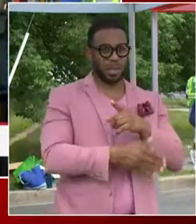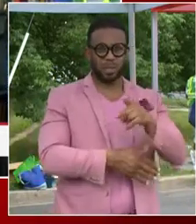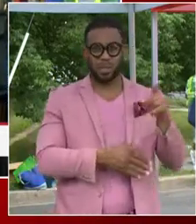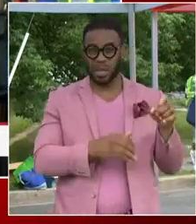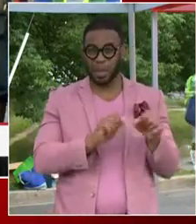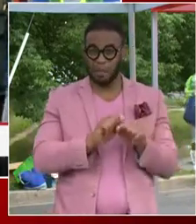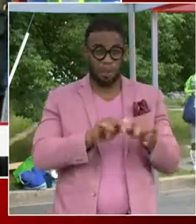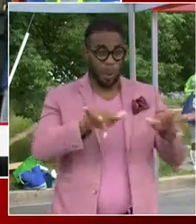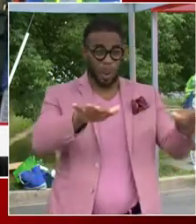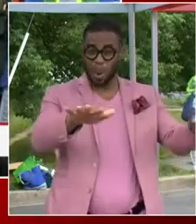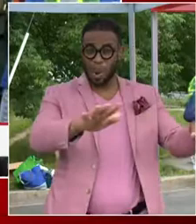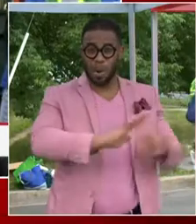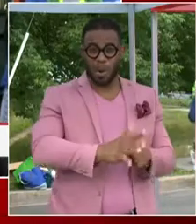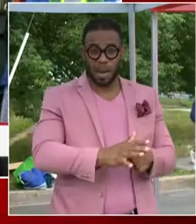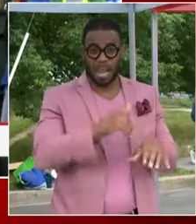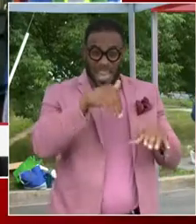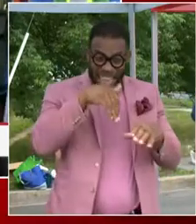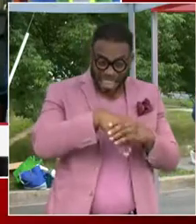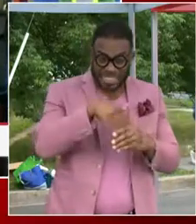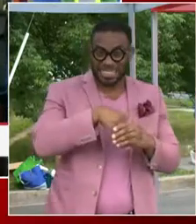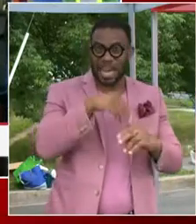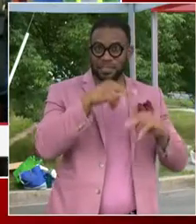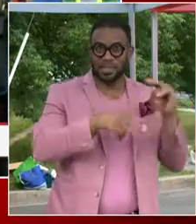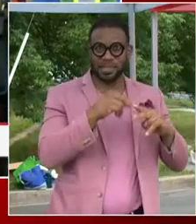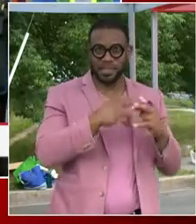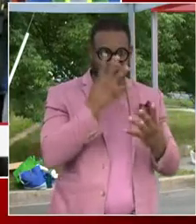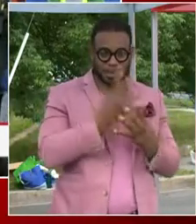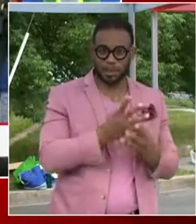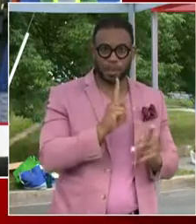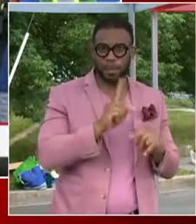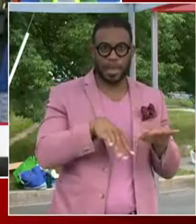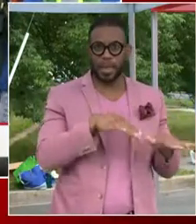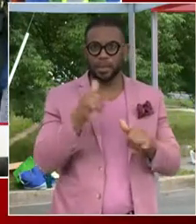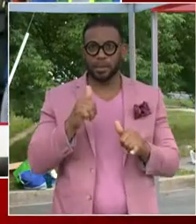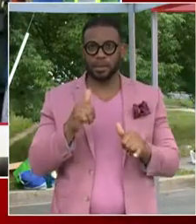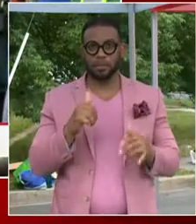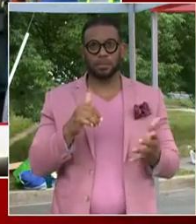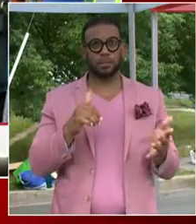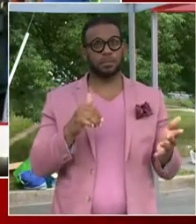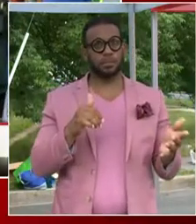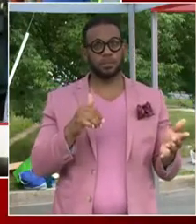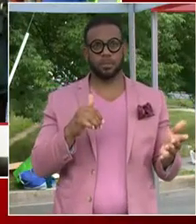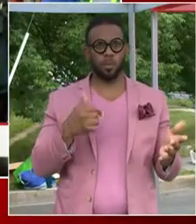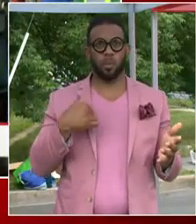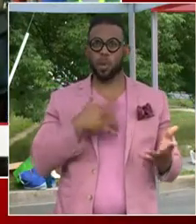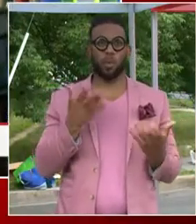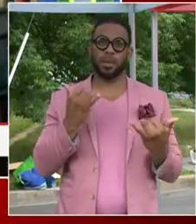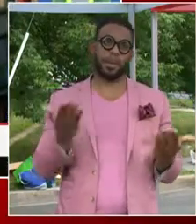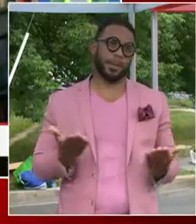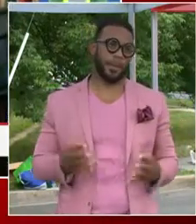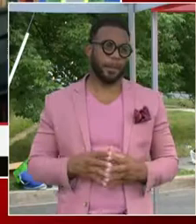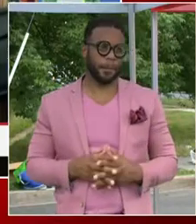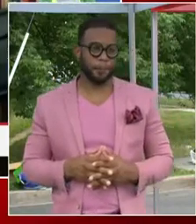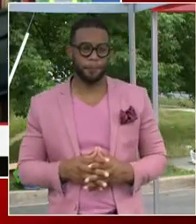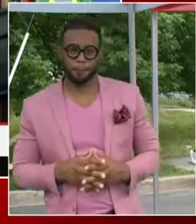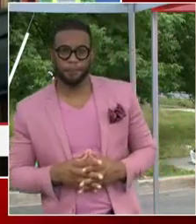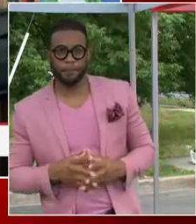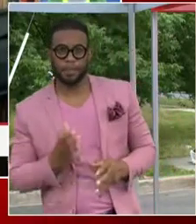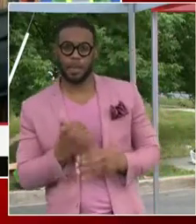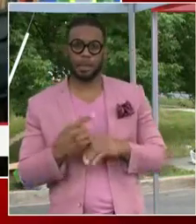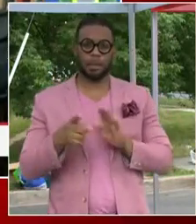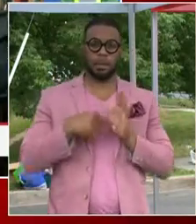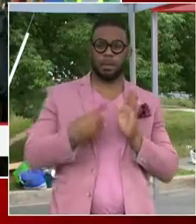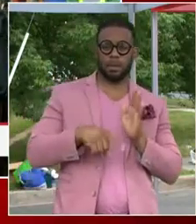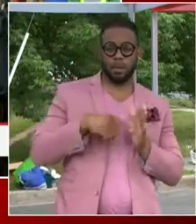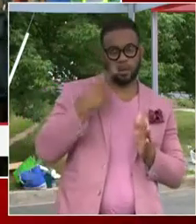an outbreak in a facility where people can't leave, okay? And so we've gotten some